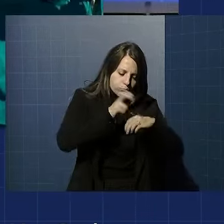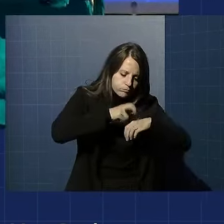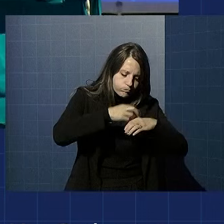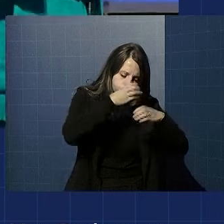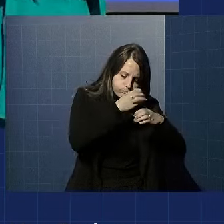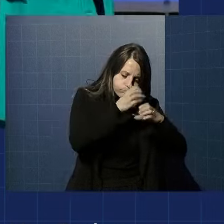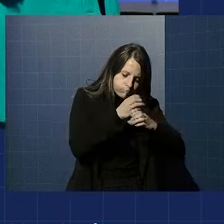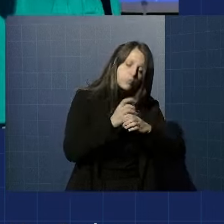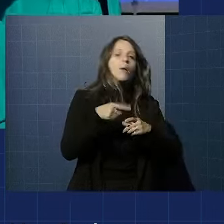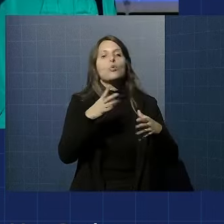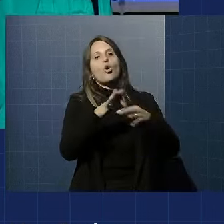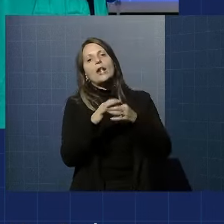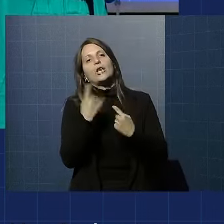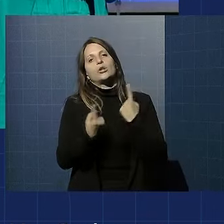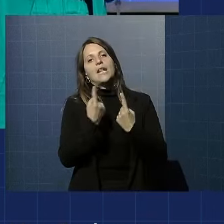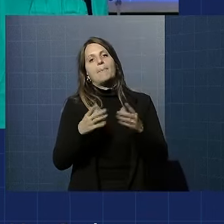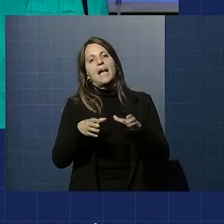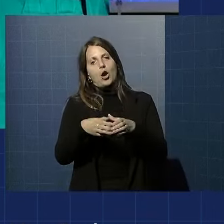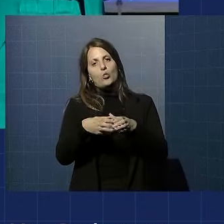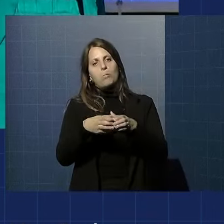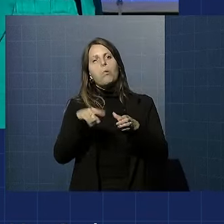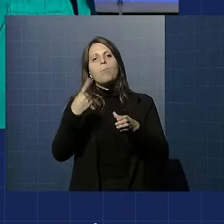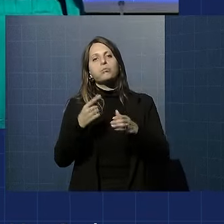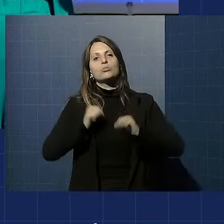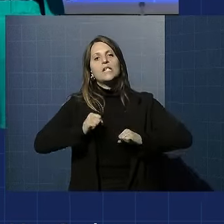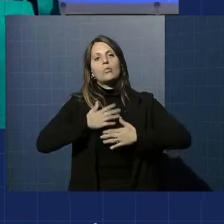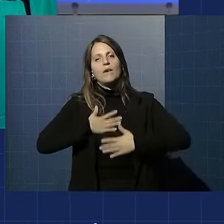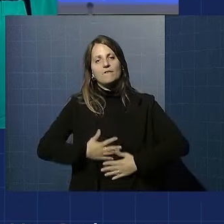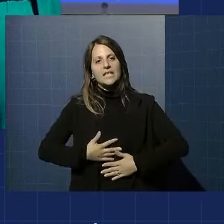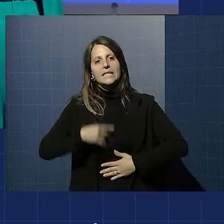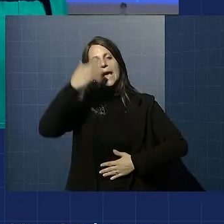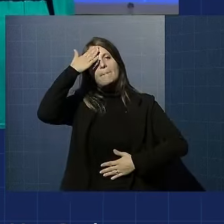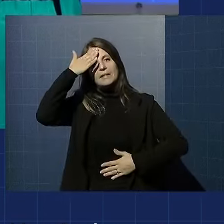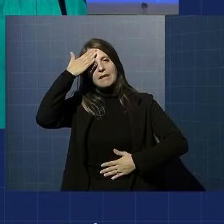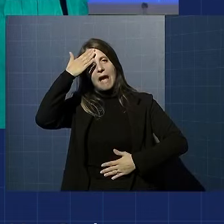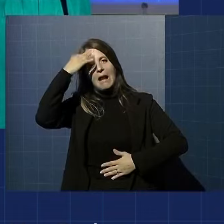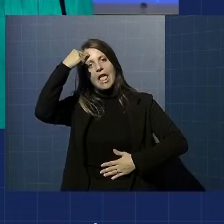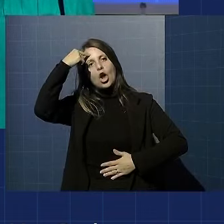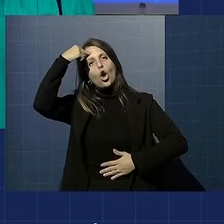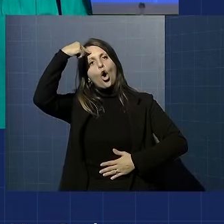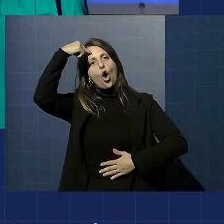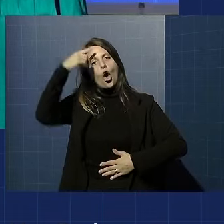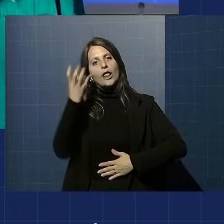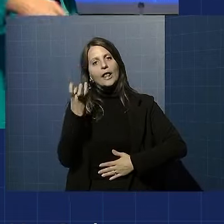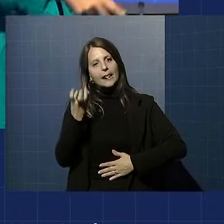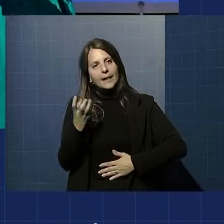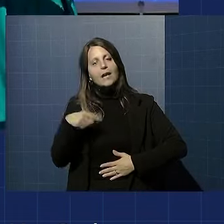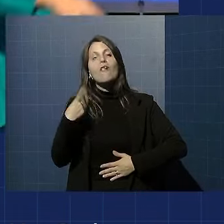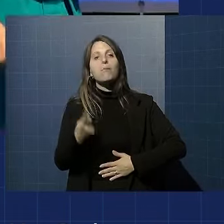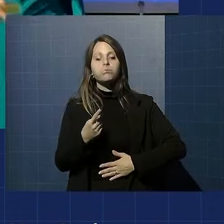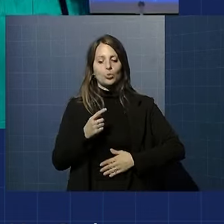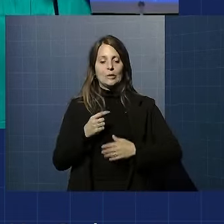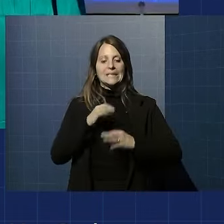cognition, and also looking at some physiological adaptation, for example, from the immune system. So this is a very good tool for us to complement with